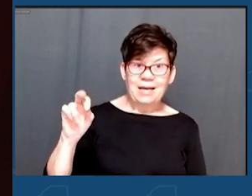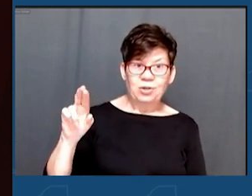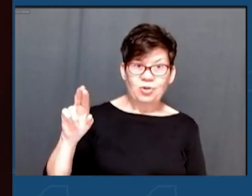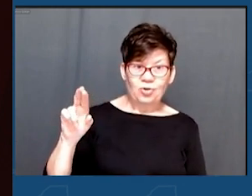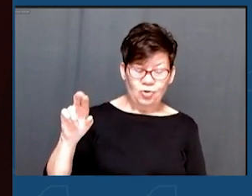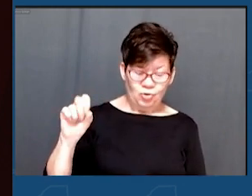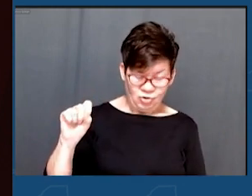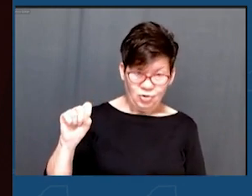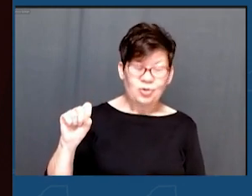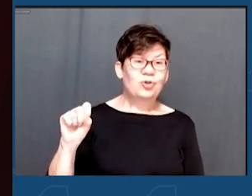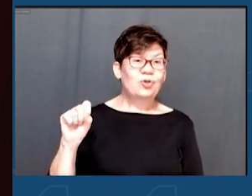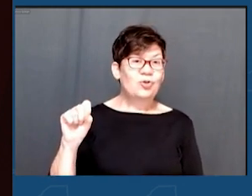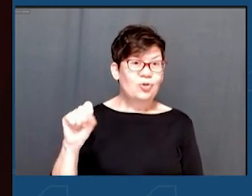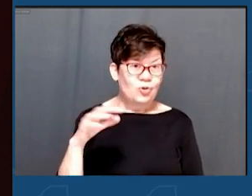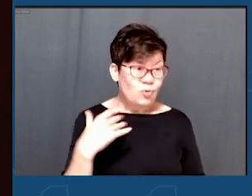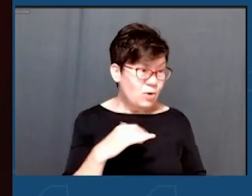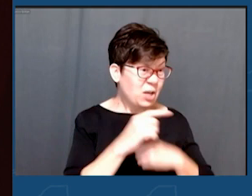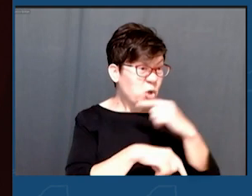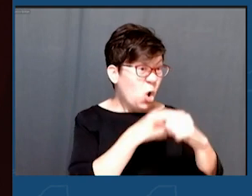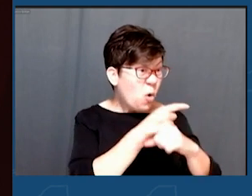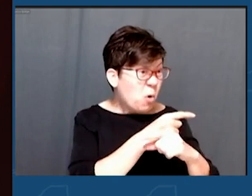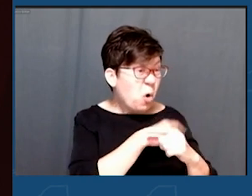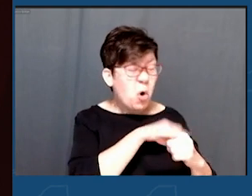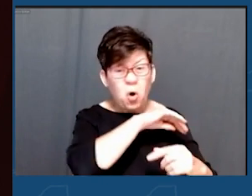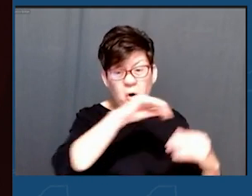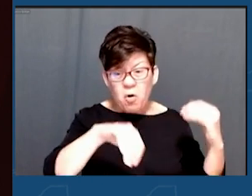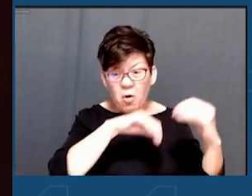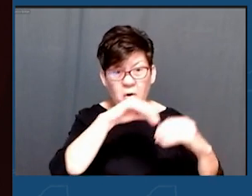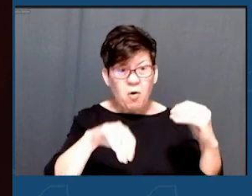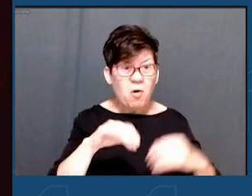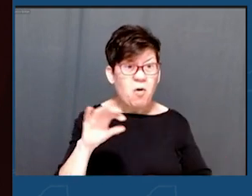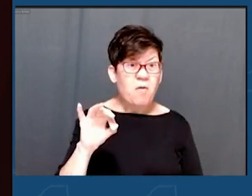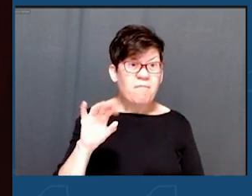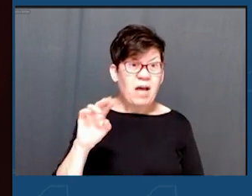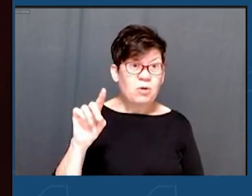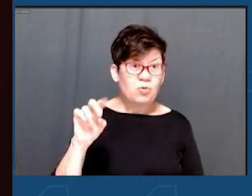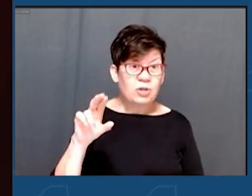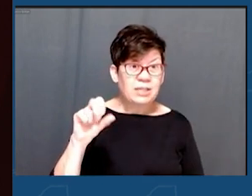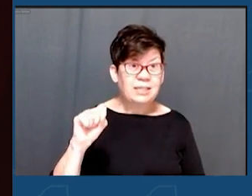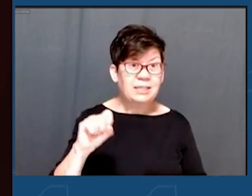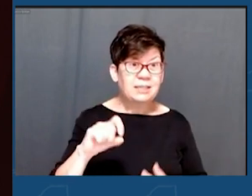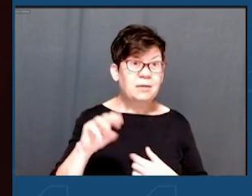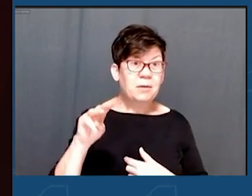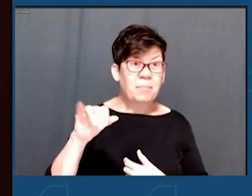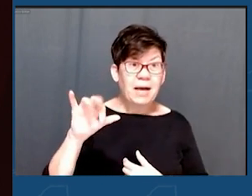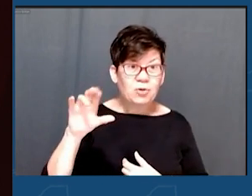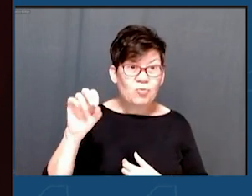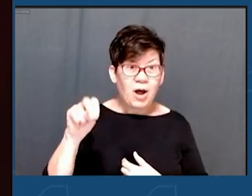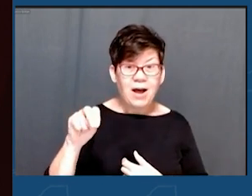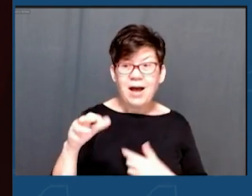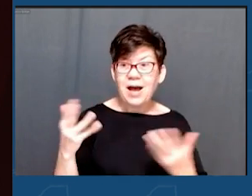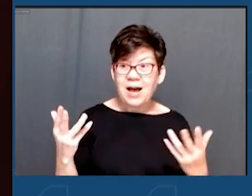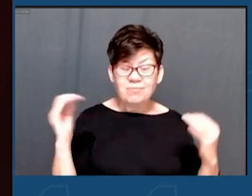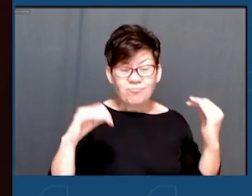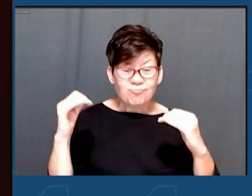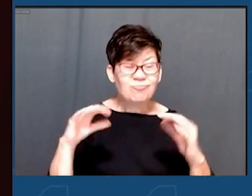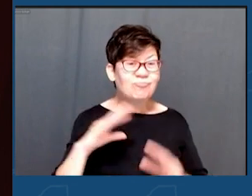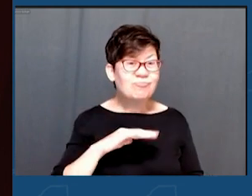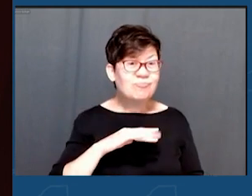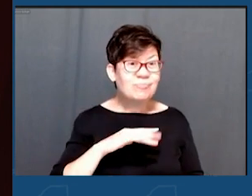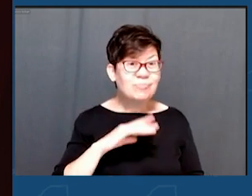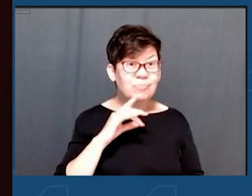From Global Foundries to Micron and so many others, the whole ecosystem is there. But when I was able to land with